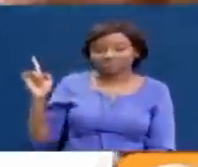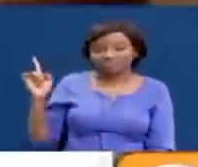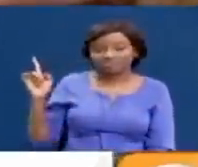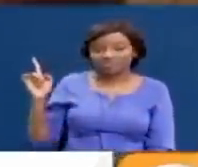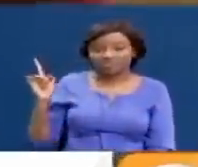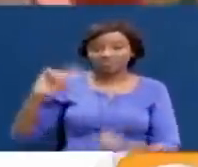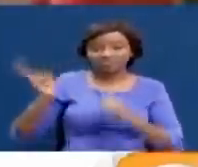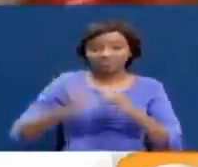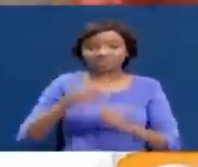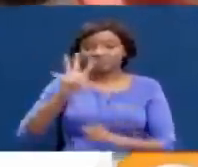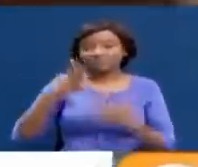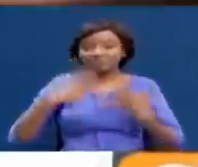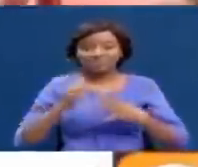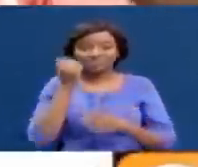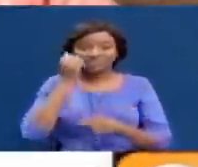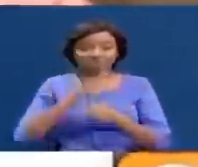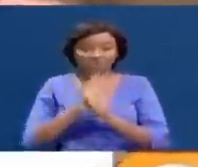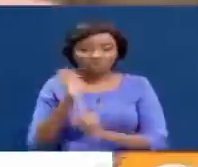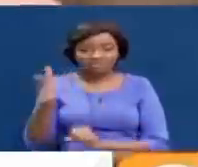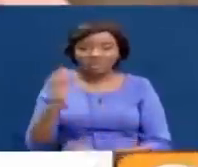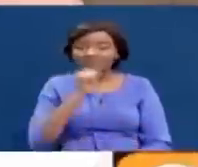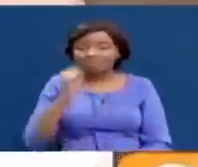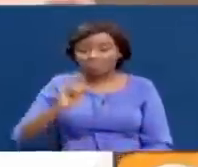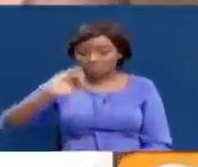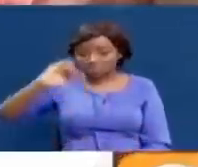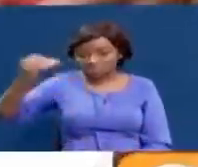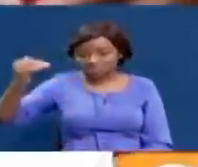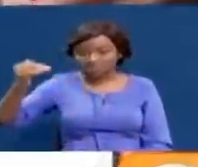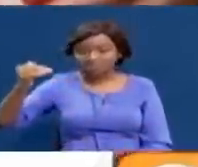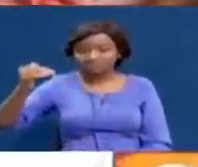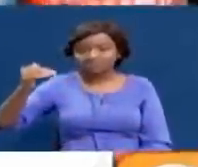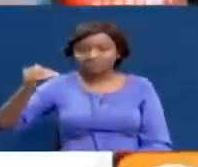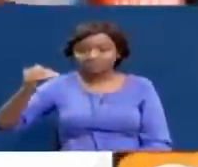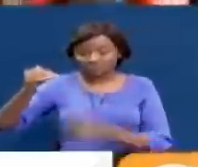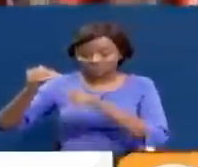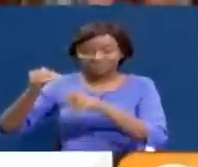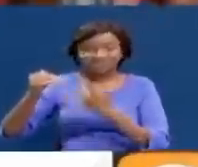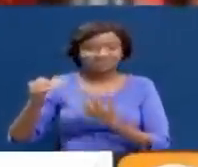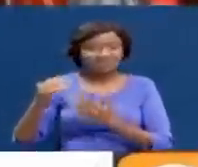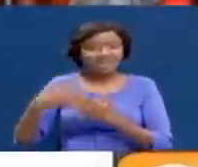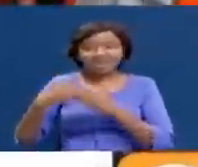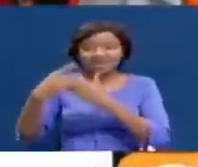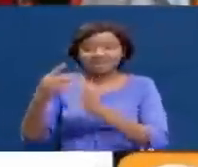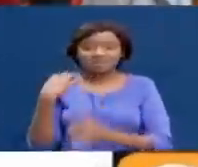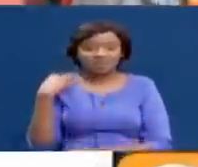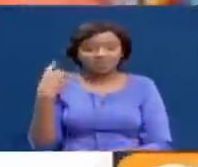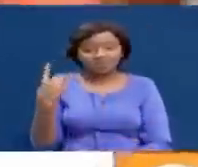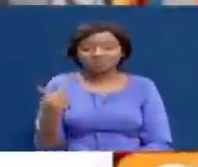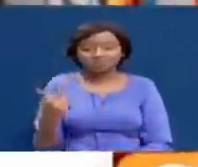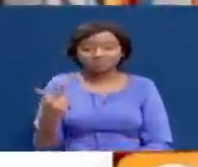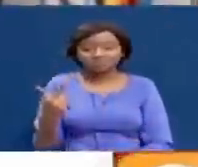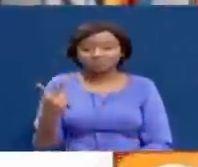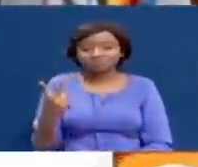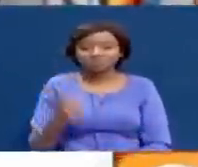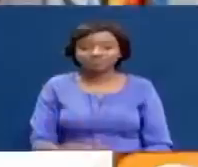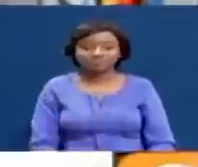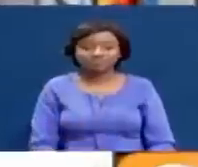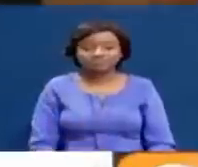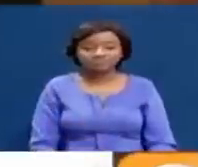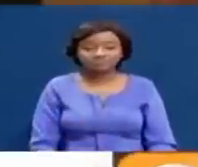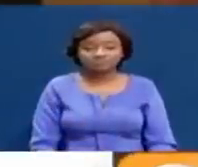With 64 confirmed positive cases, Old Town now has the second highest number of COVID-19 cases in the